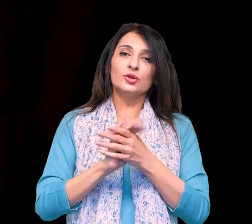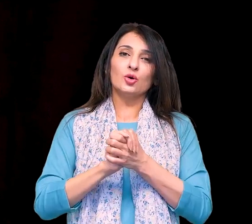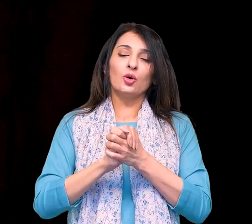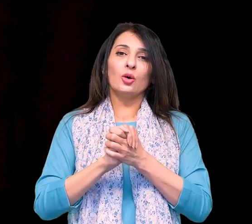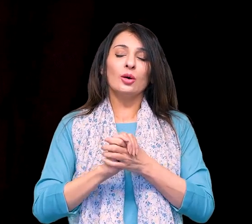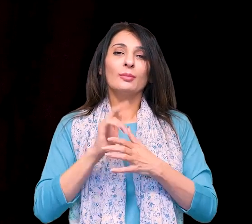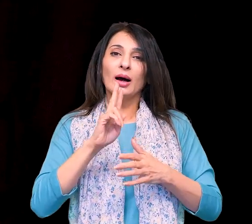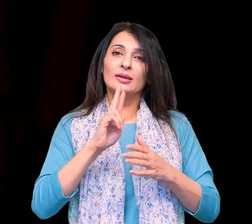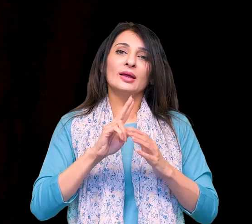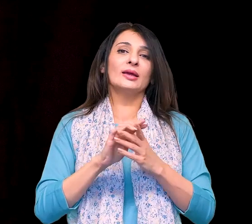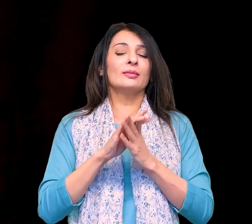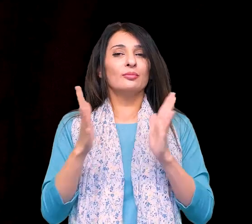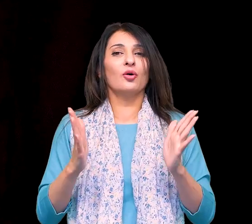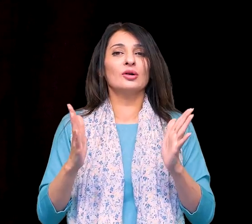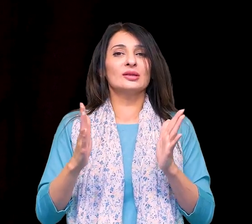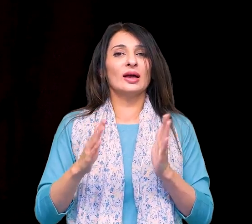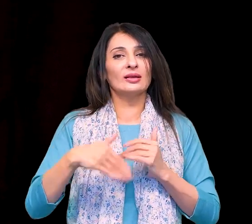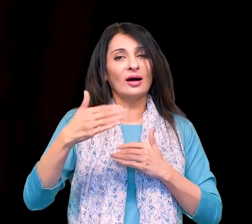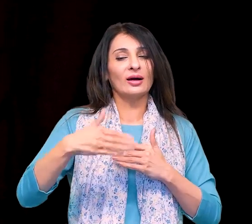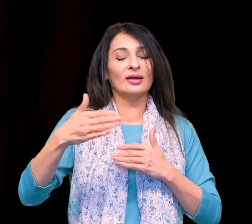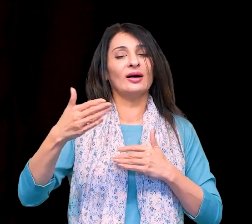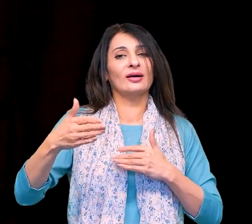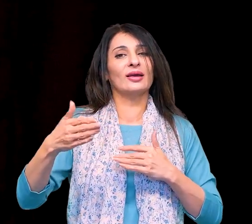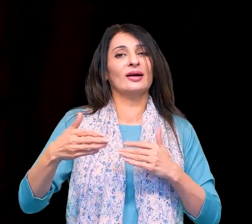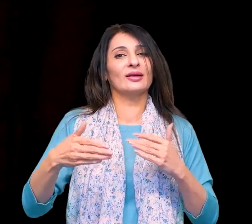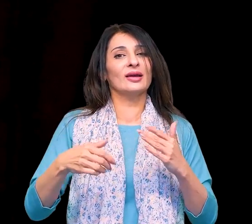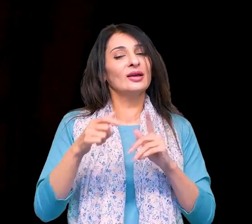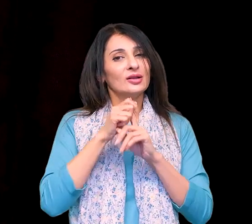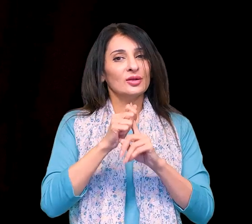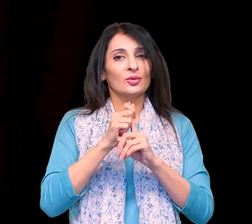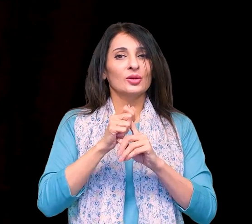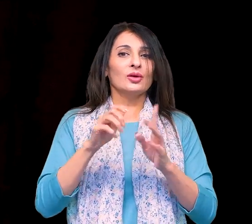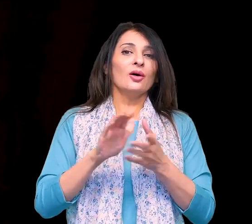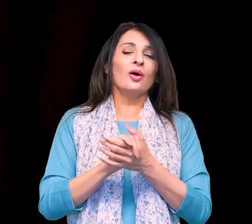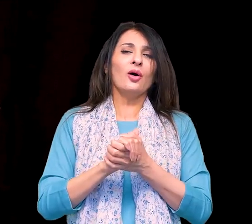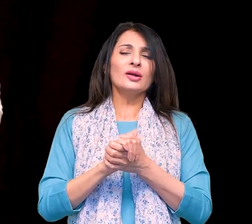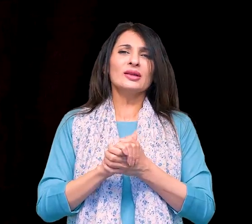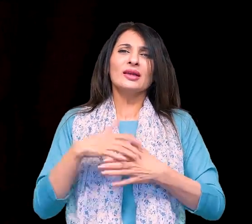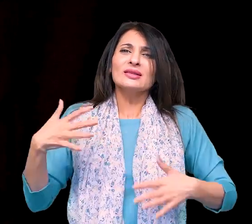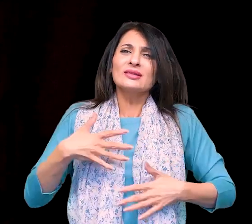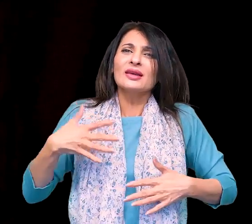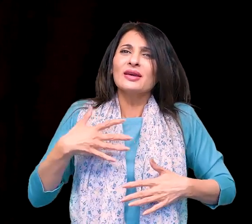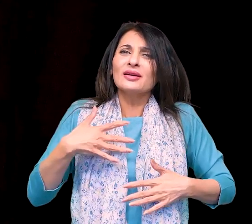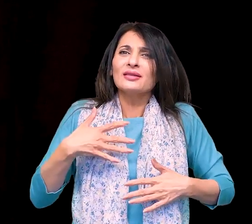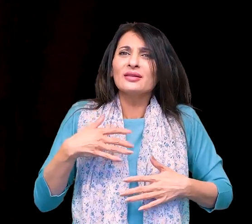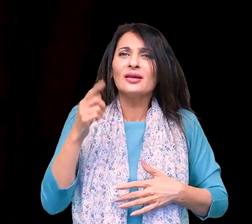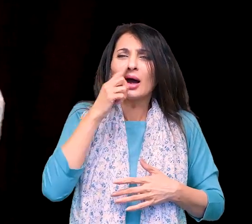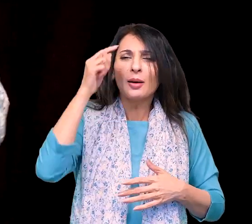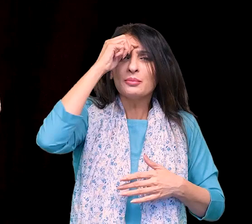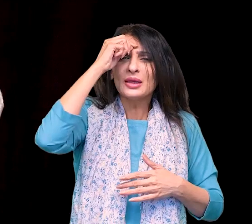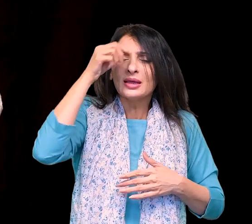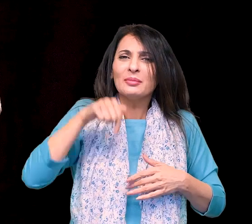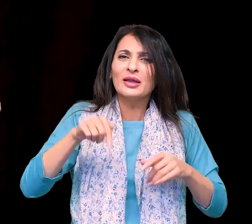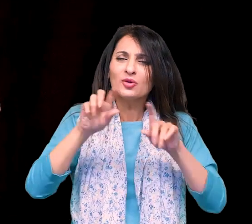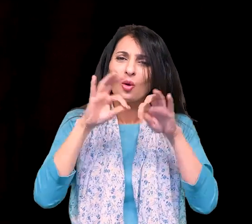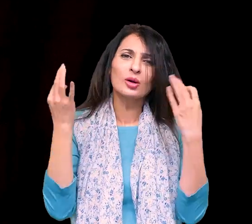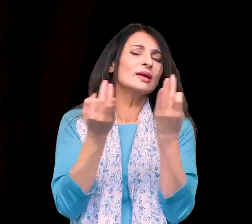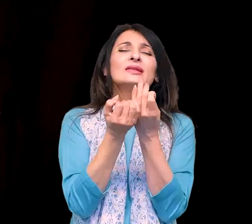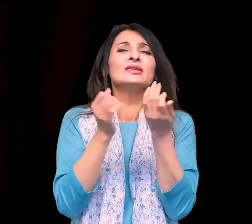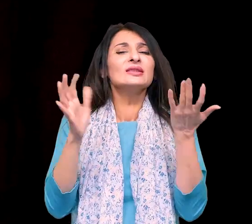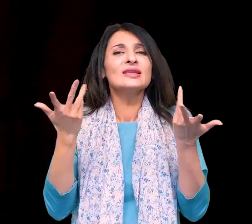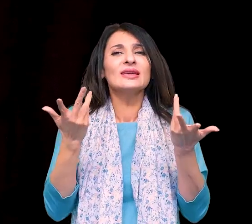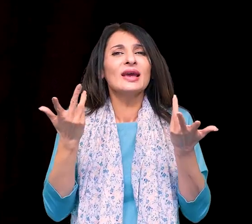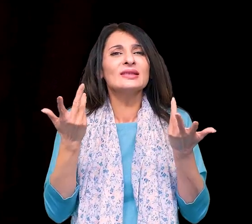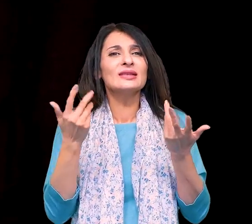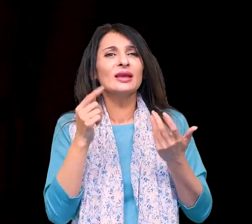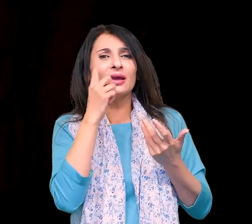we're taking away from our children and our families, it's really important to feel like what you're doing has purpose. Otherwise, you don't